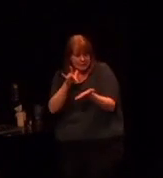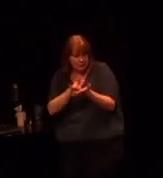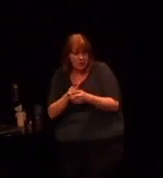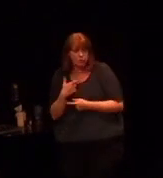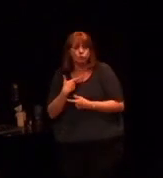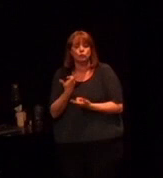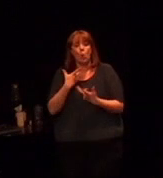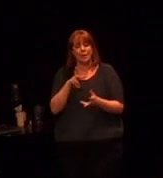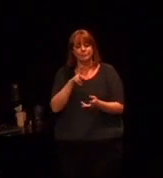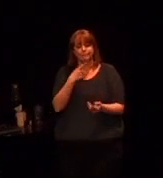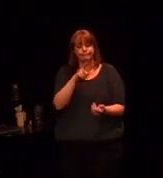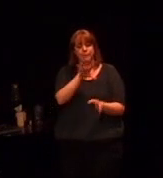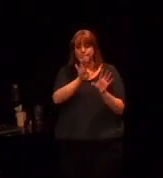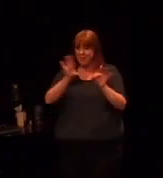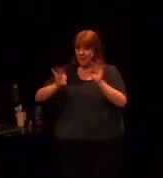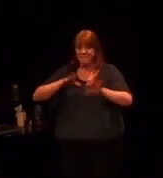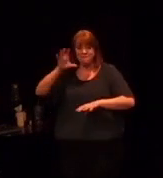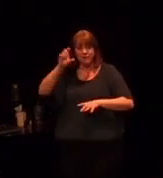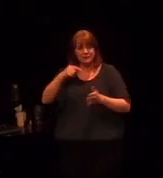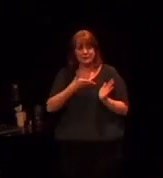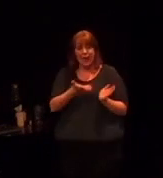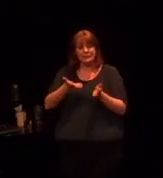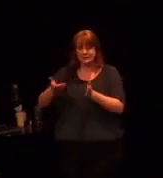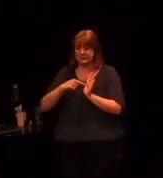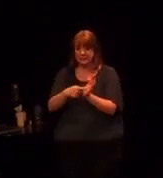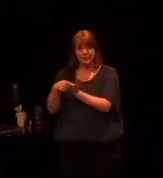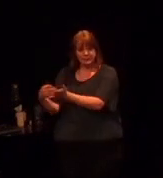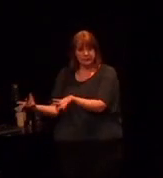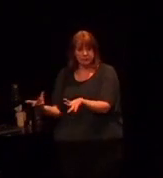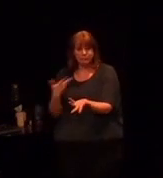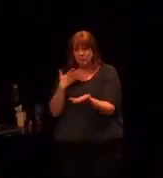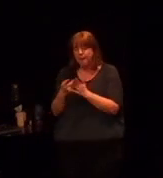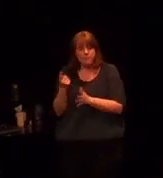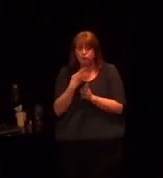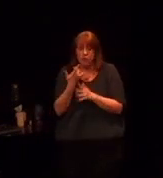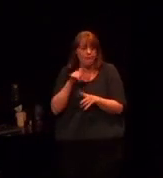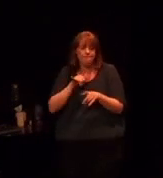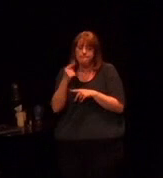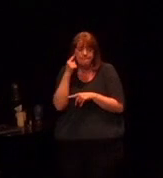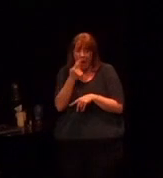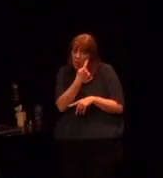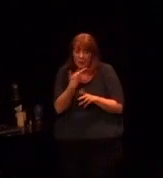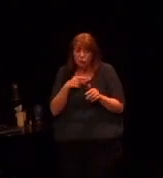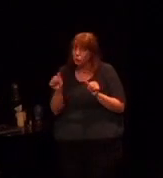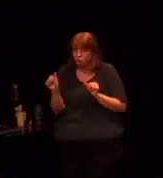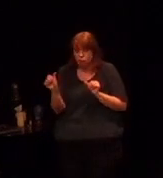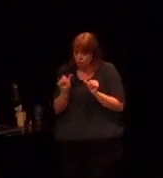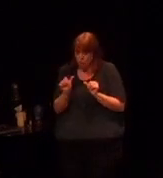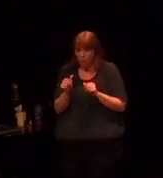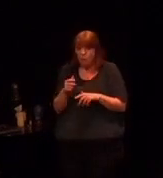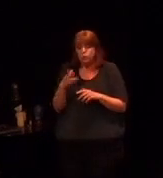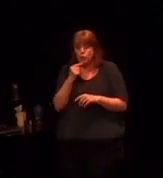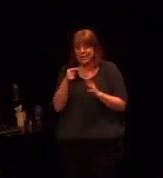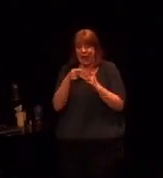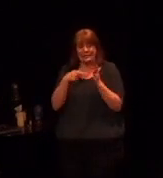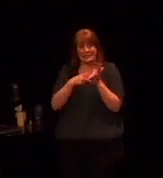chose 15 exhibits, and it was a pilot. It does seem quite small, but it took a long time to get there, and with the help of ITV